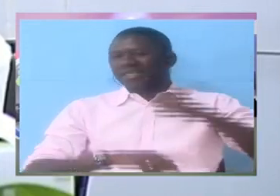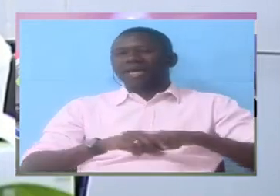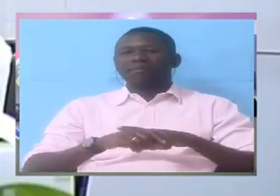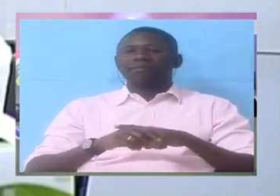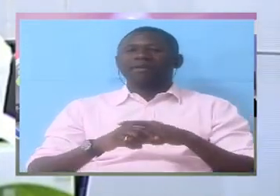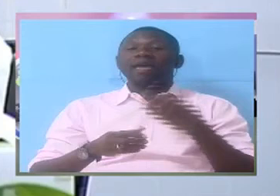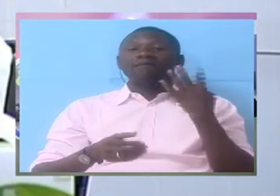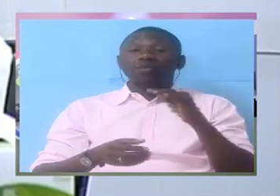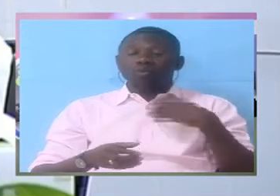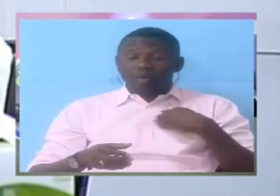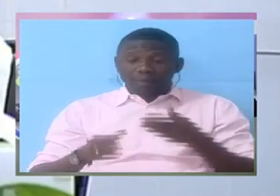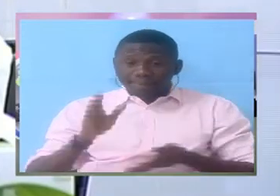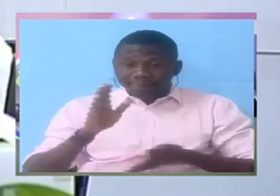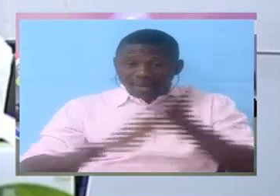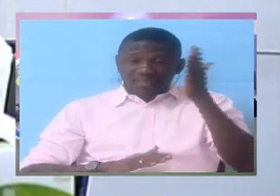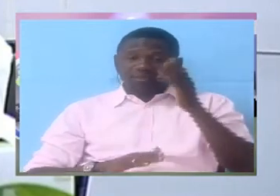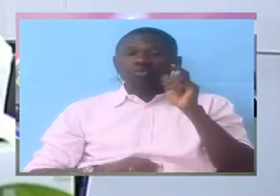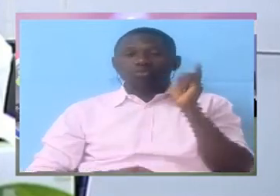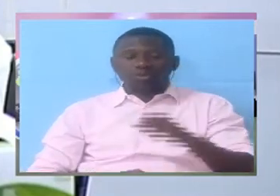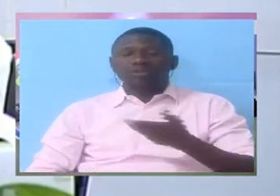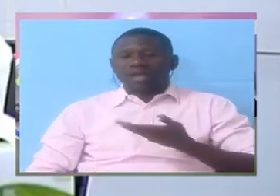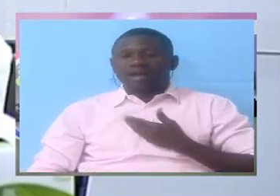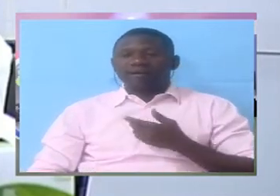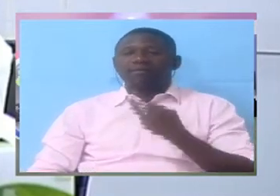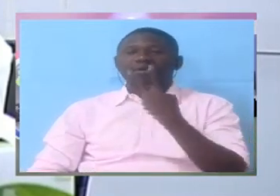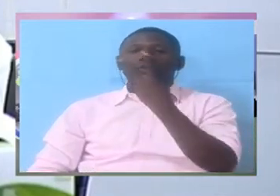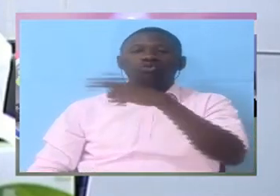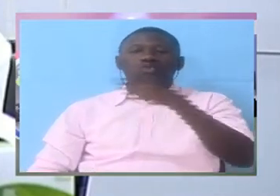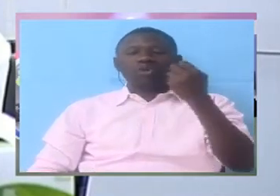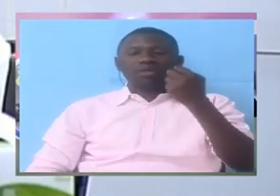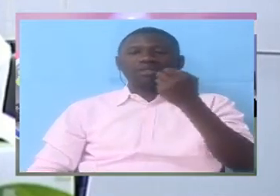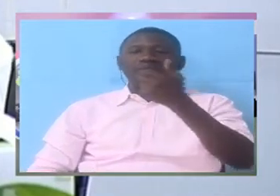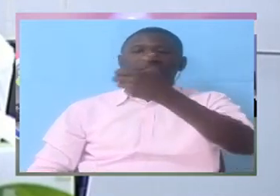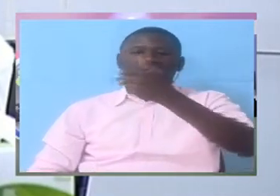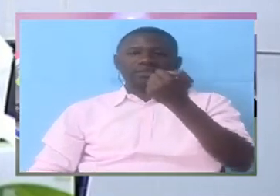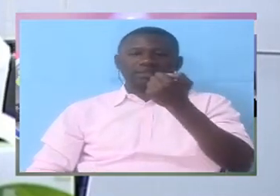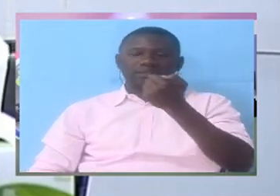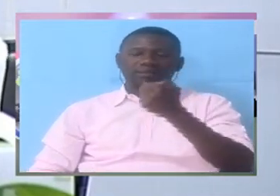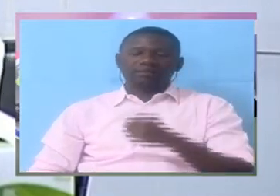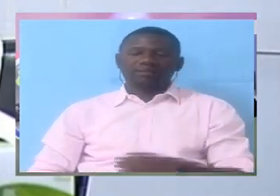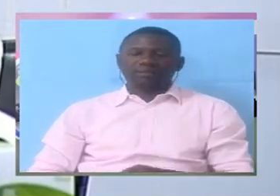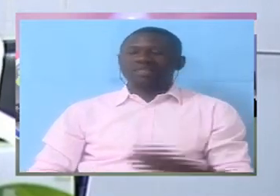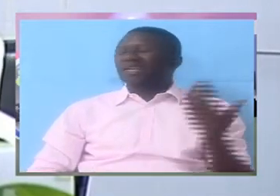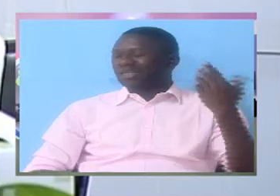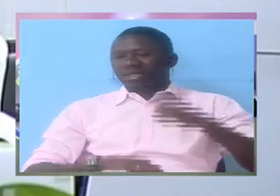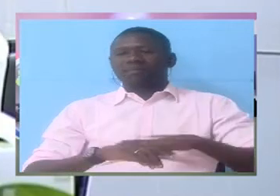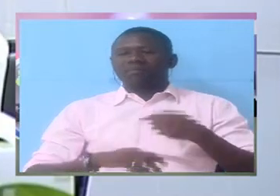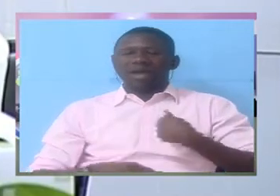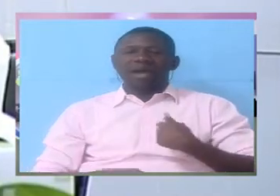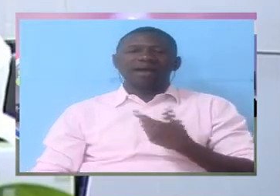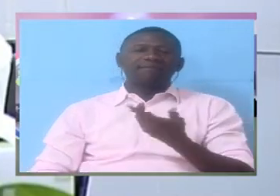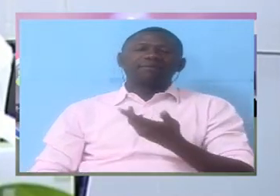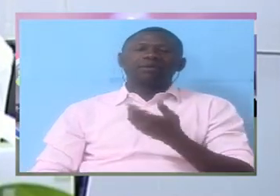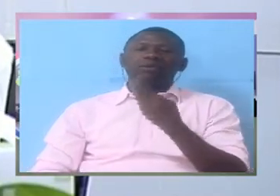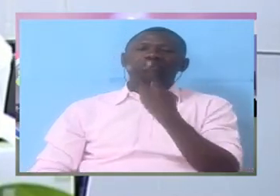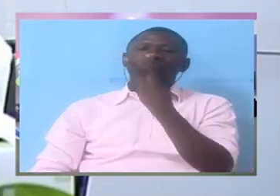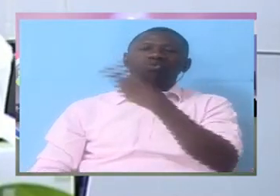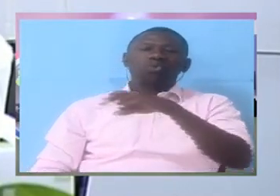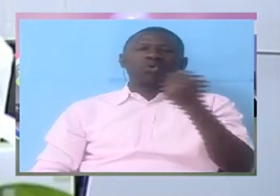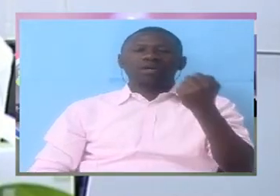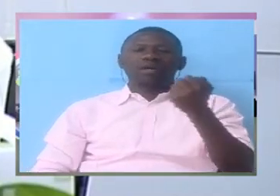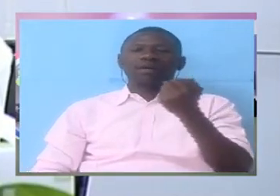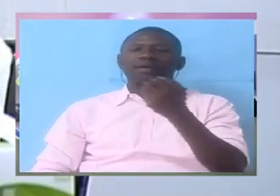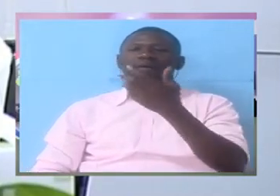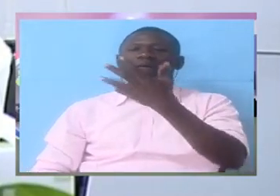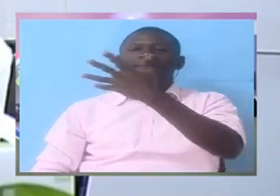Tambi Kaganye, Kemefula Tauro Mark Inyantolesoton. I had 258, just 2 marks. Yeah, amunta